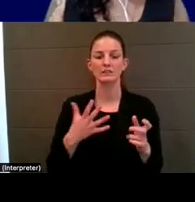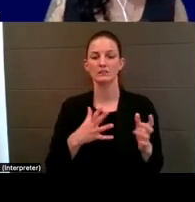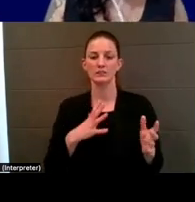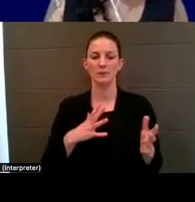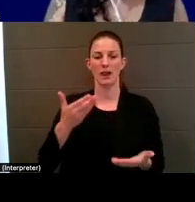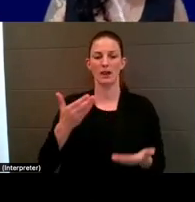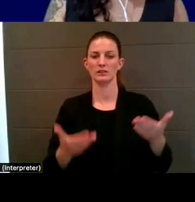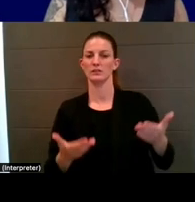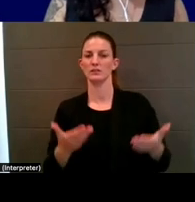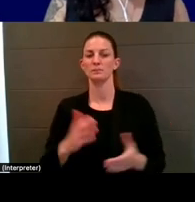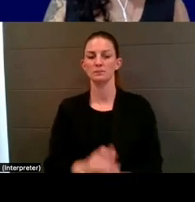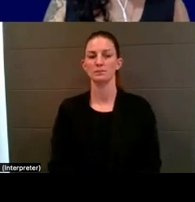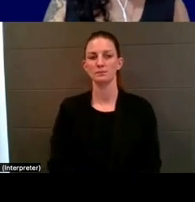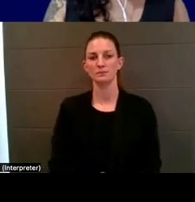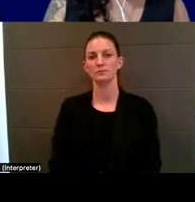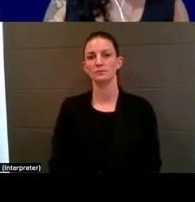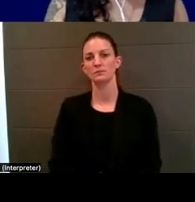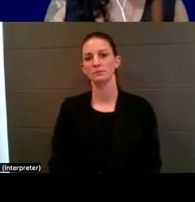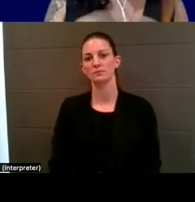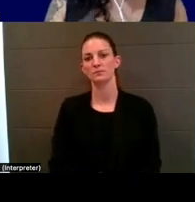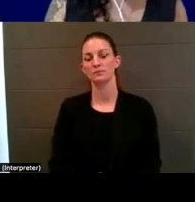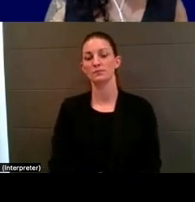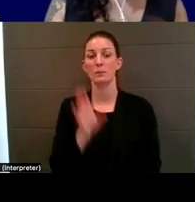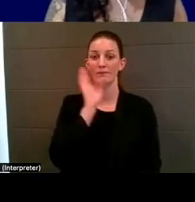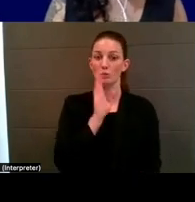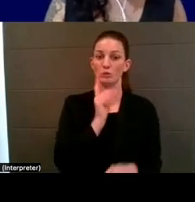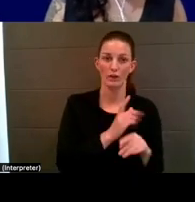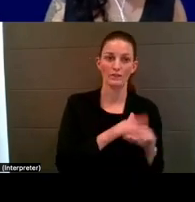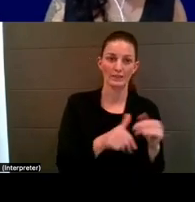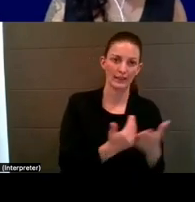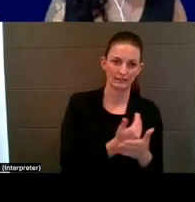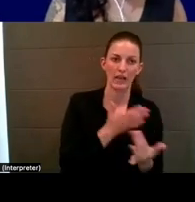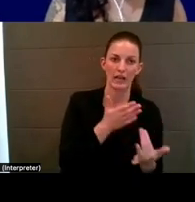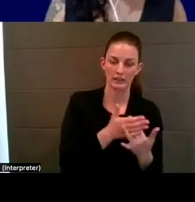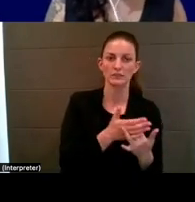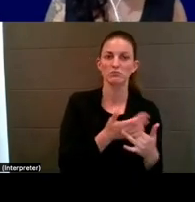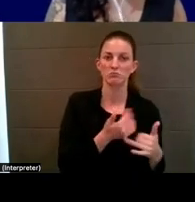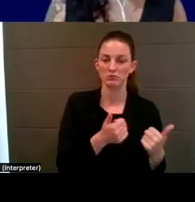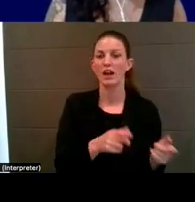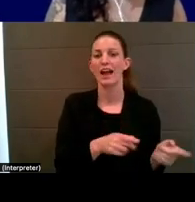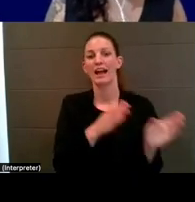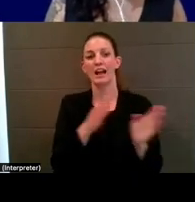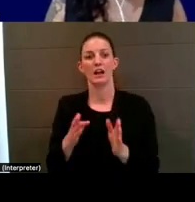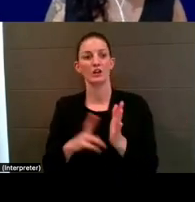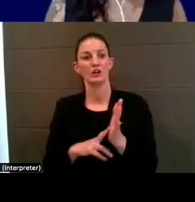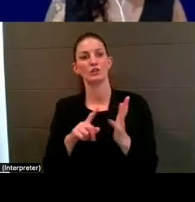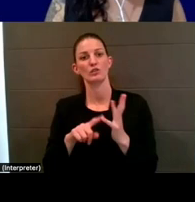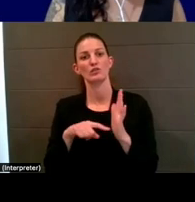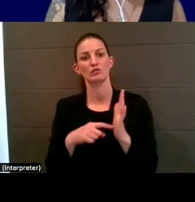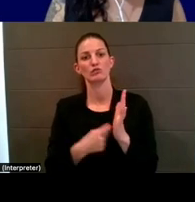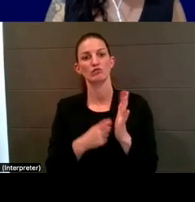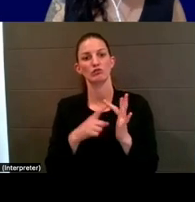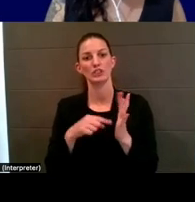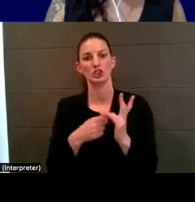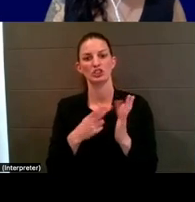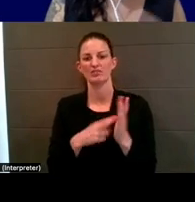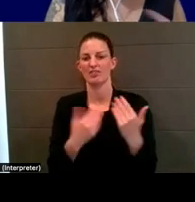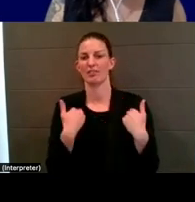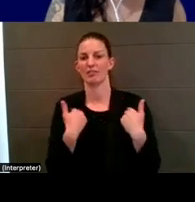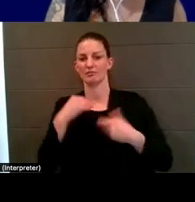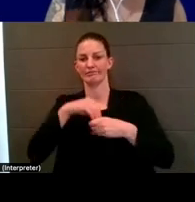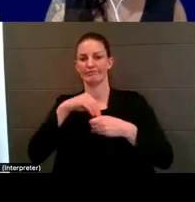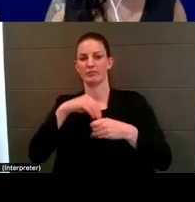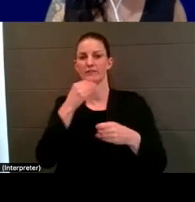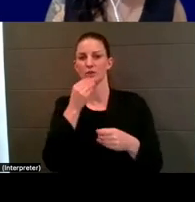So we've talked about access and safety, and now nutrition, which is often the focus and also sometimes can clash with that independence and